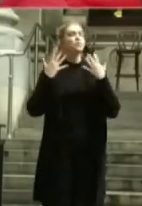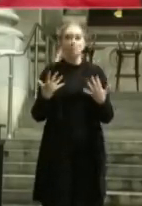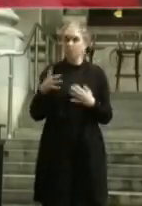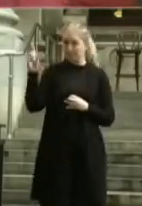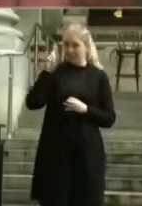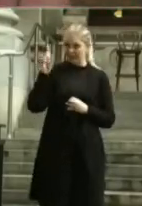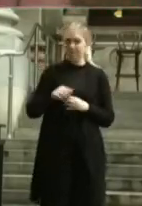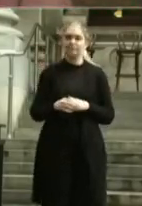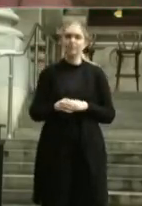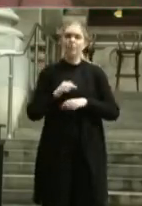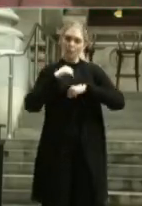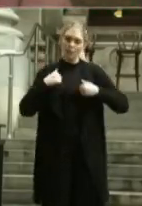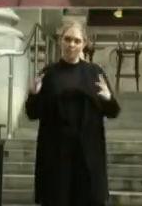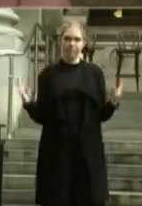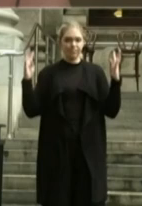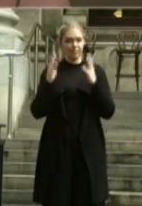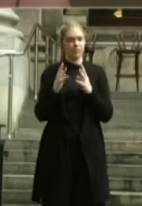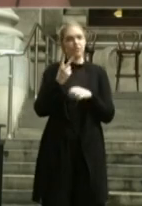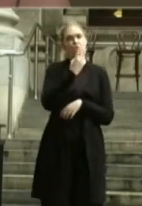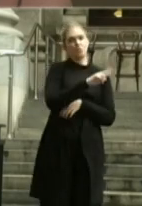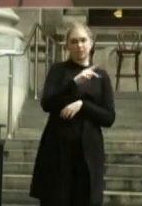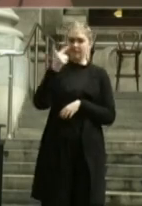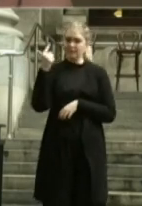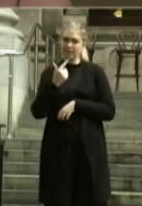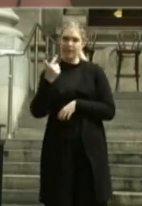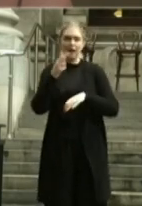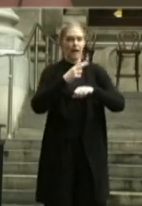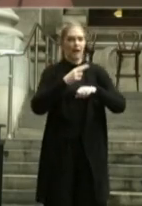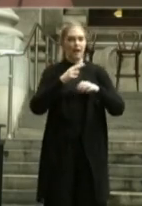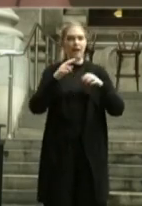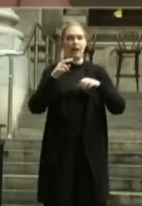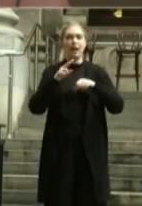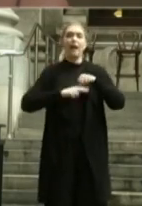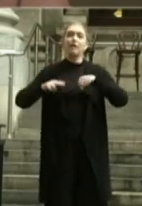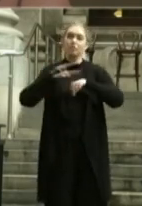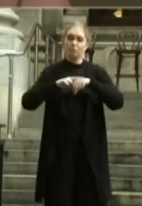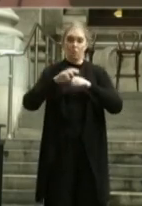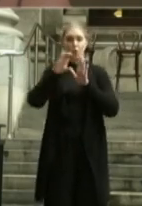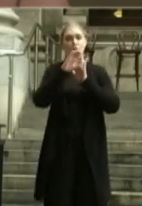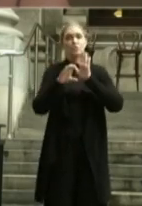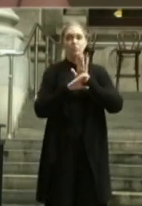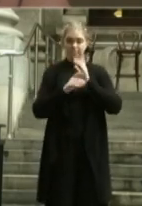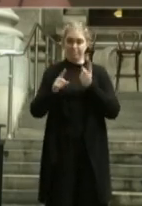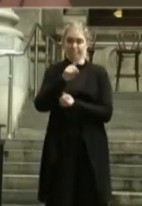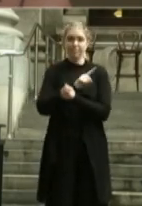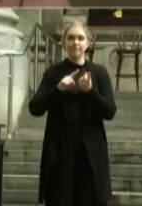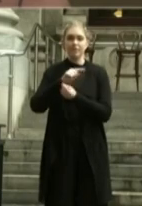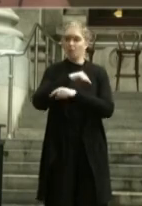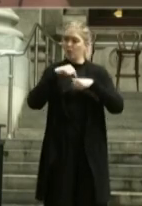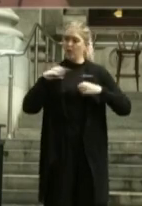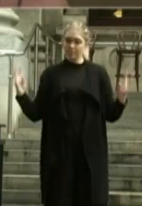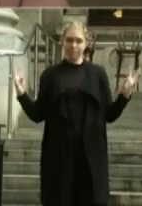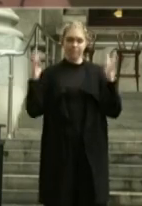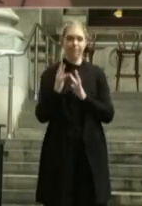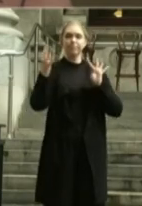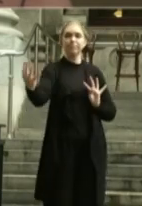So today, we gathered at the 2017 National Constitutional Convention, coming from all points of the